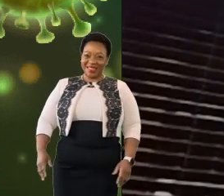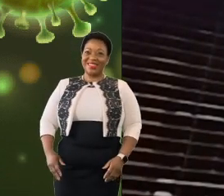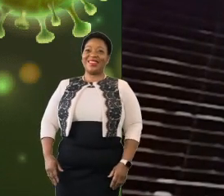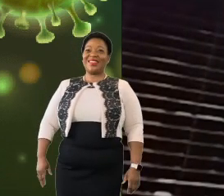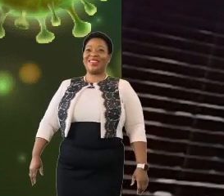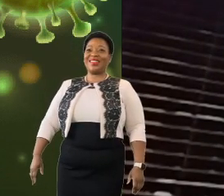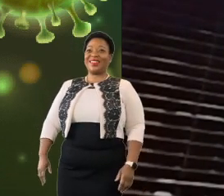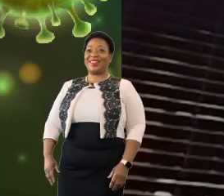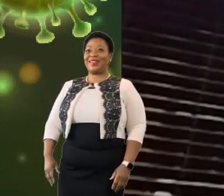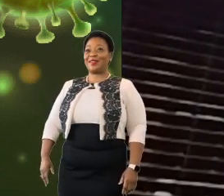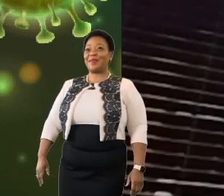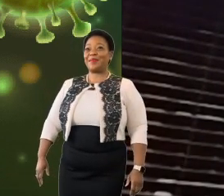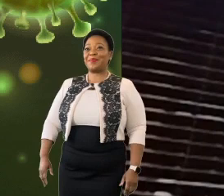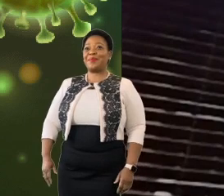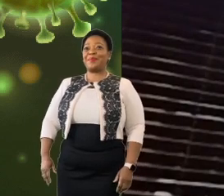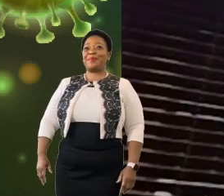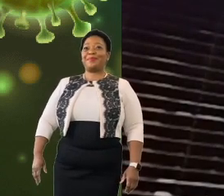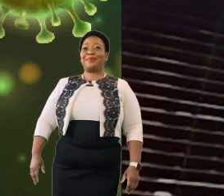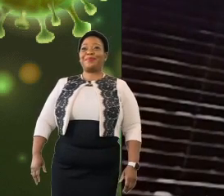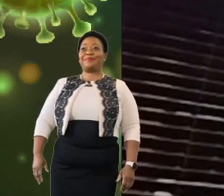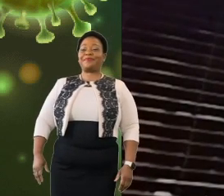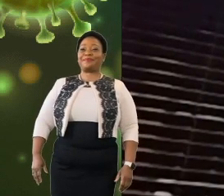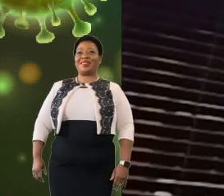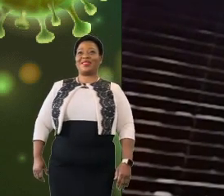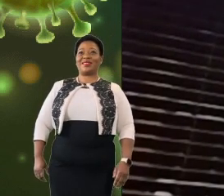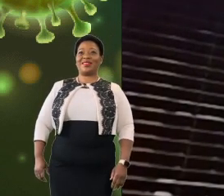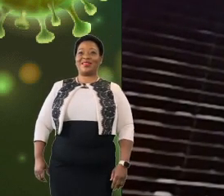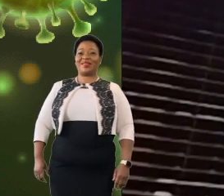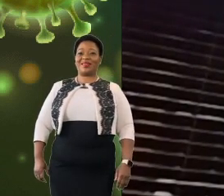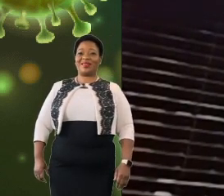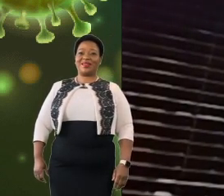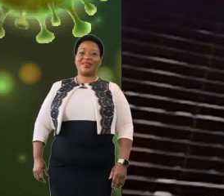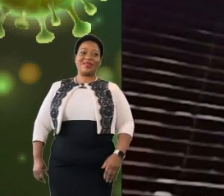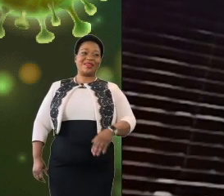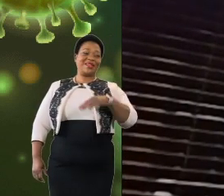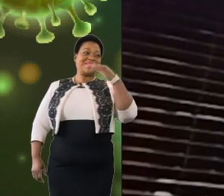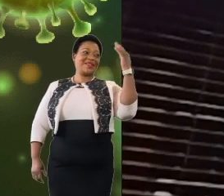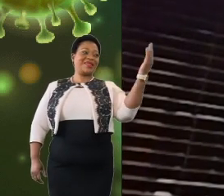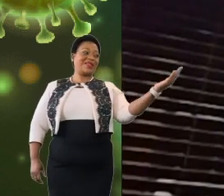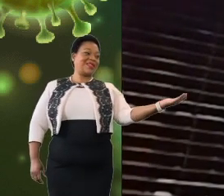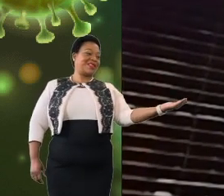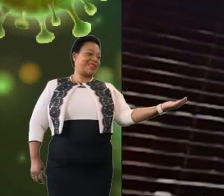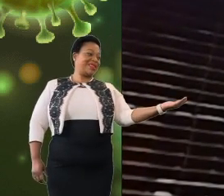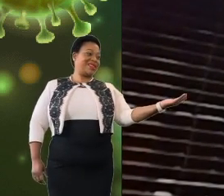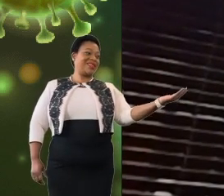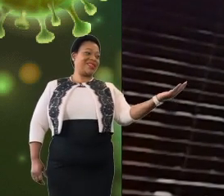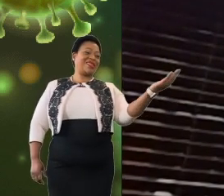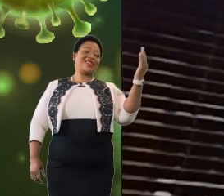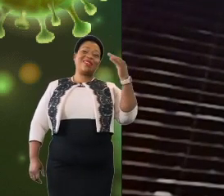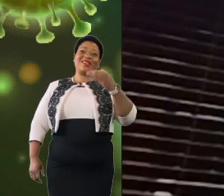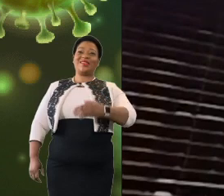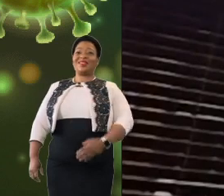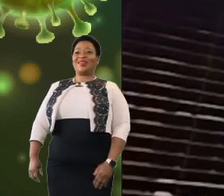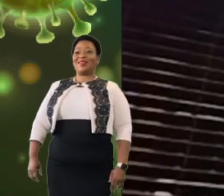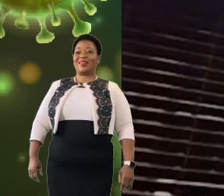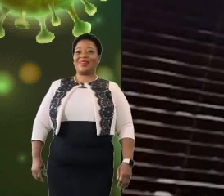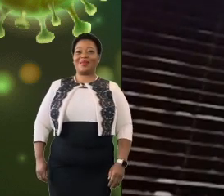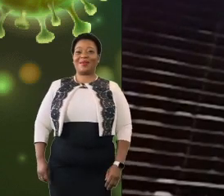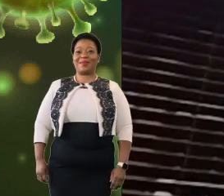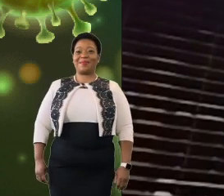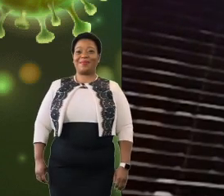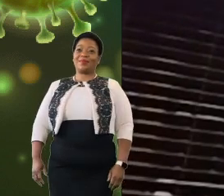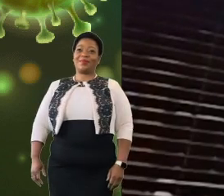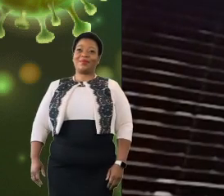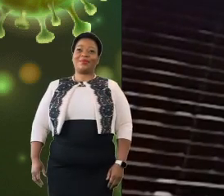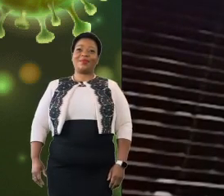please send us those ideas and solutions, not complaints.